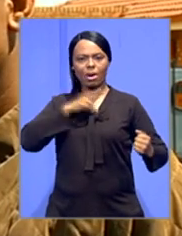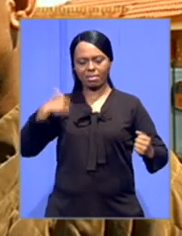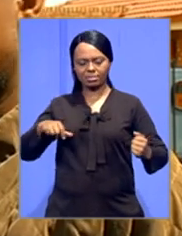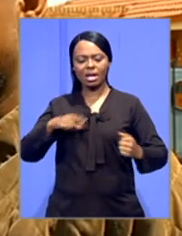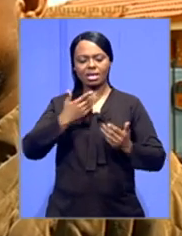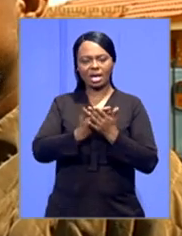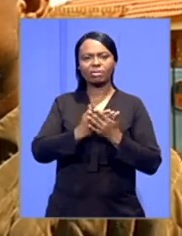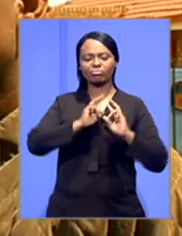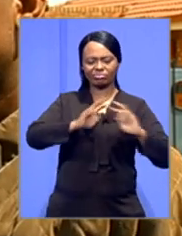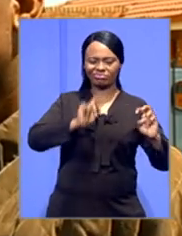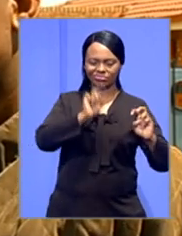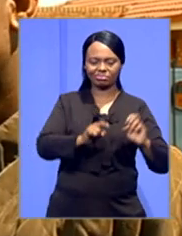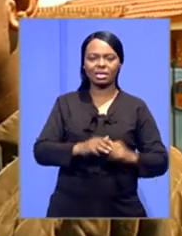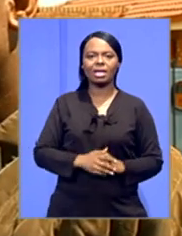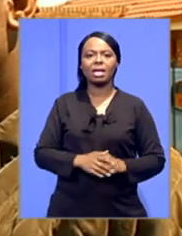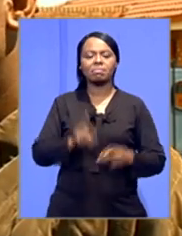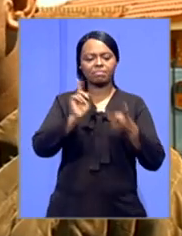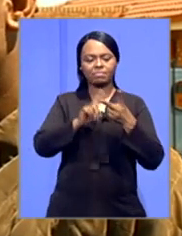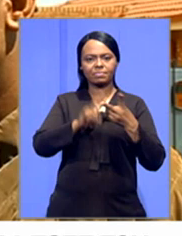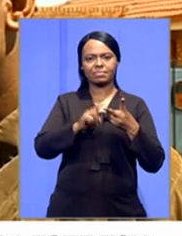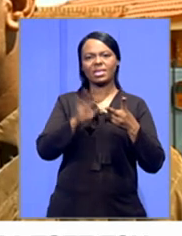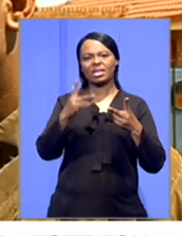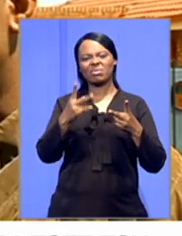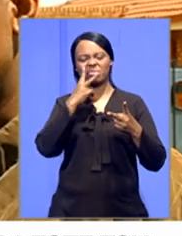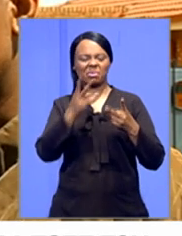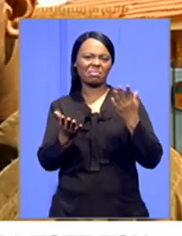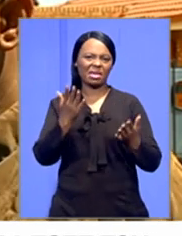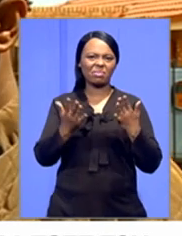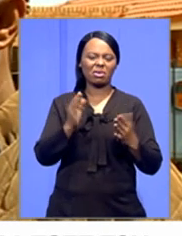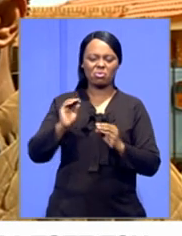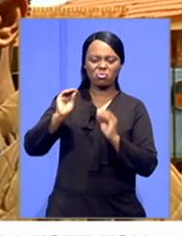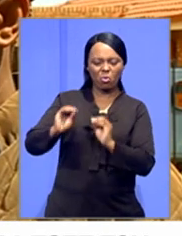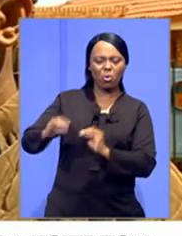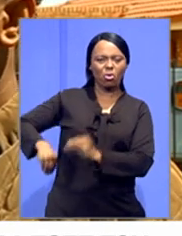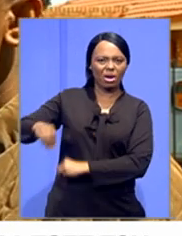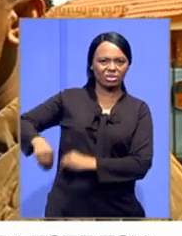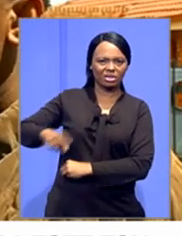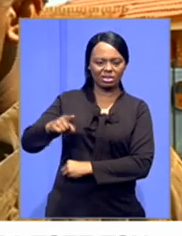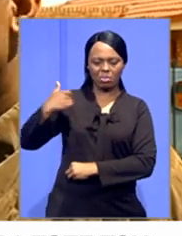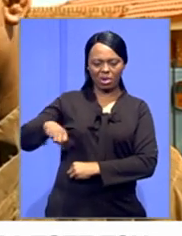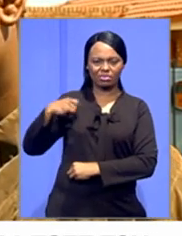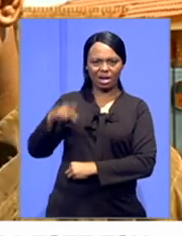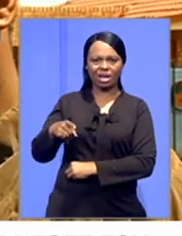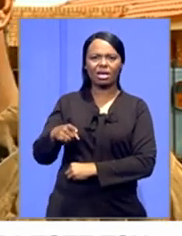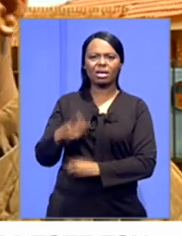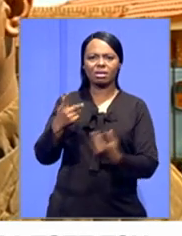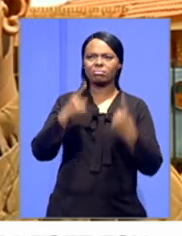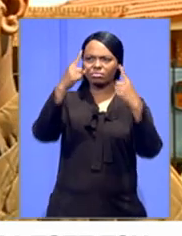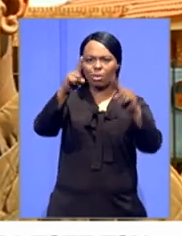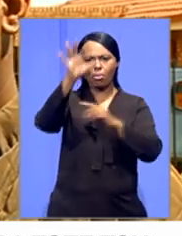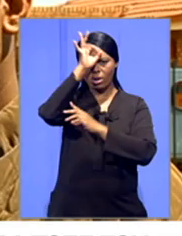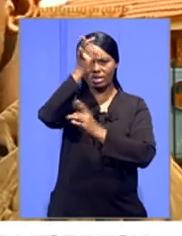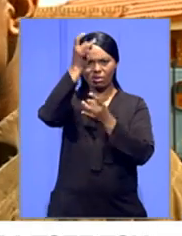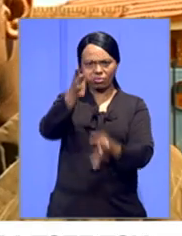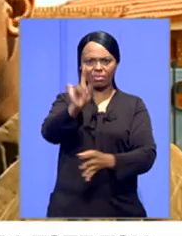morago. Gape-gape re re ge e le gore ba bona o kare go na le dilo tša bosenyi tse di diregang ka mo mmasepaleng ge ba ye mafelong a go tshwana le di-police